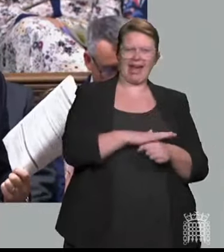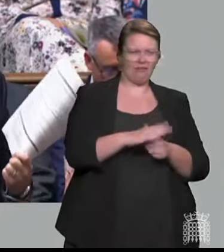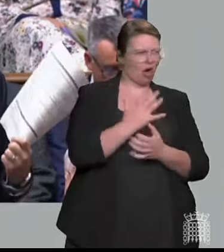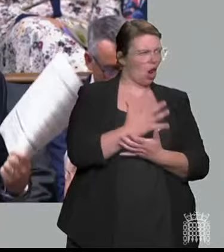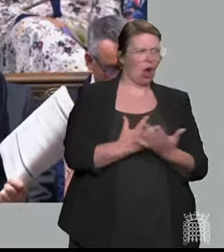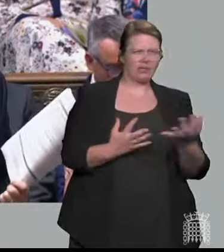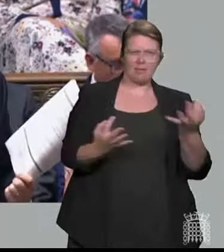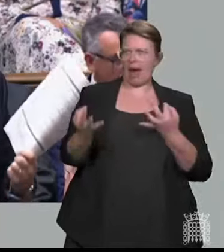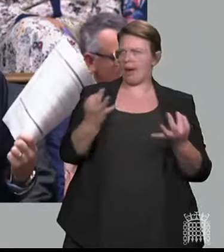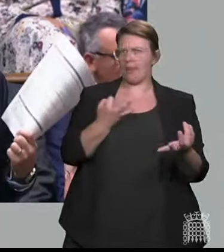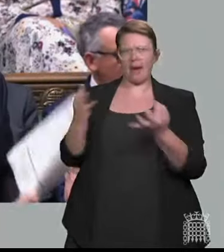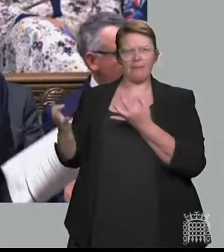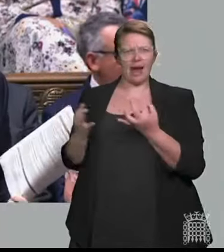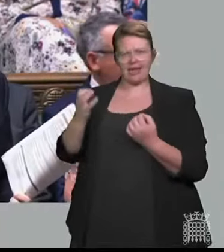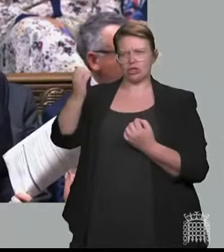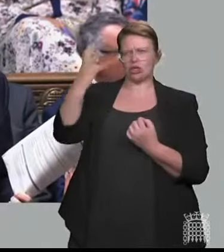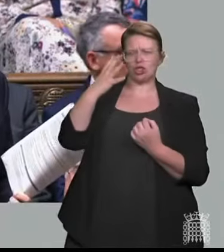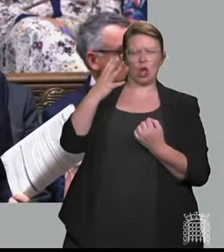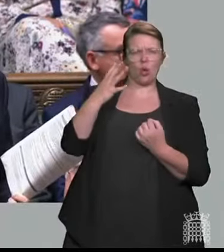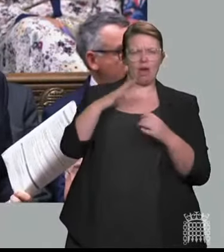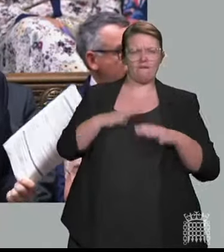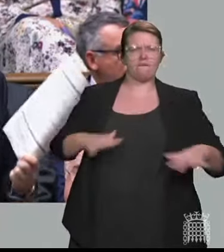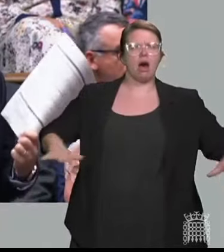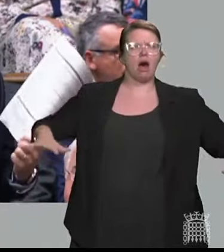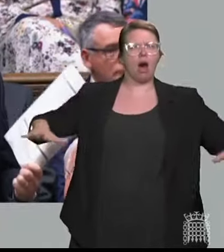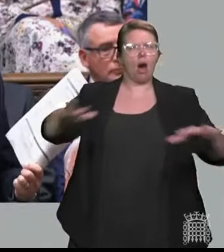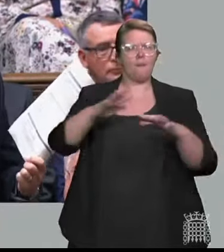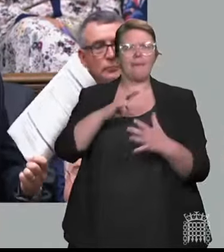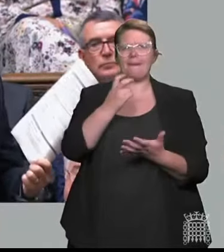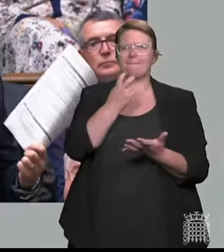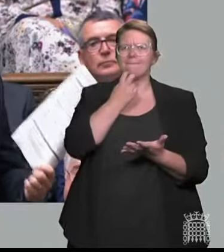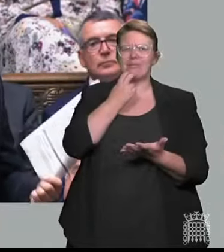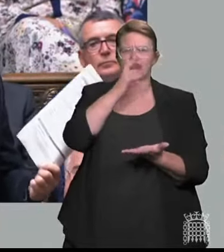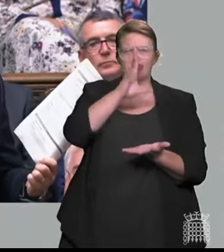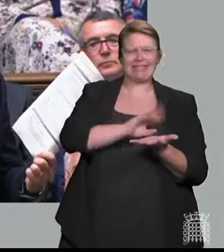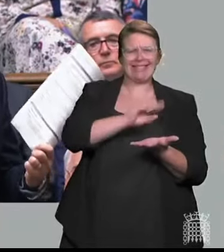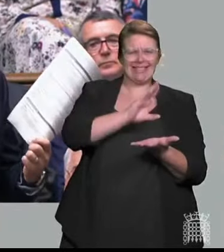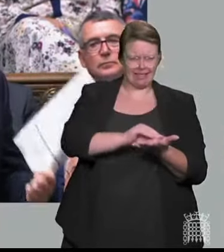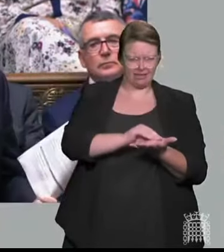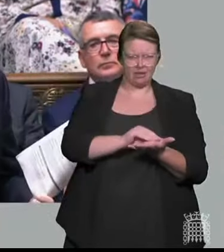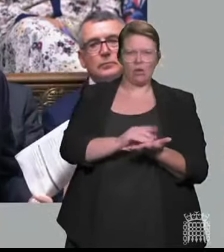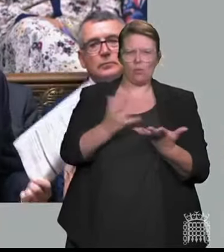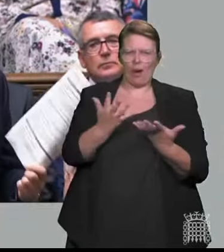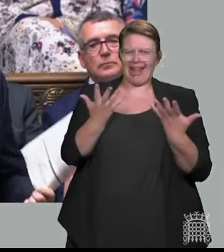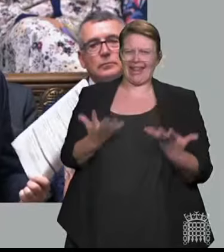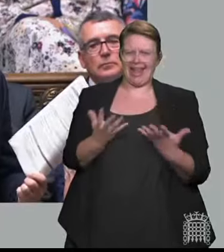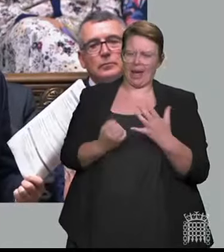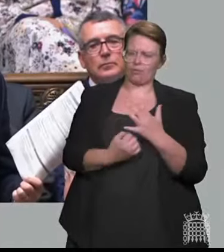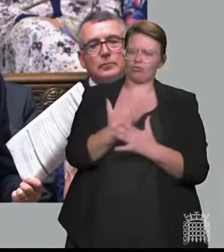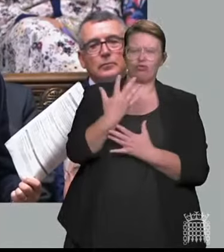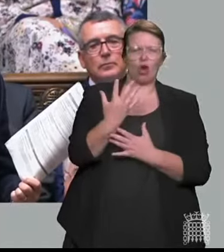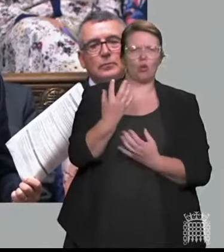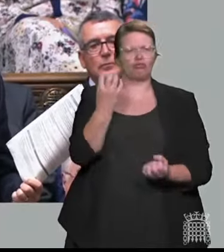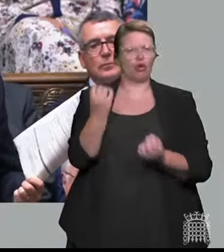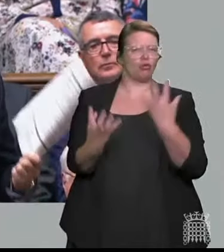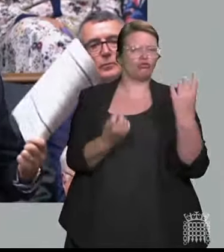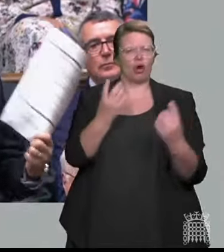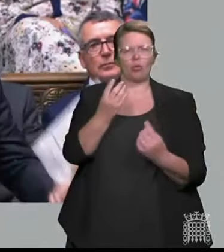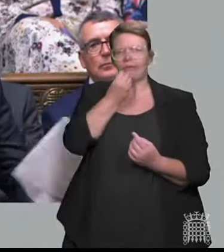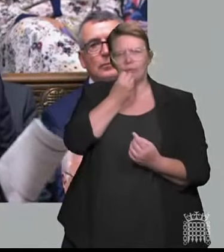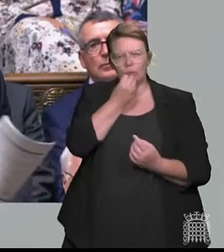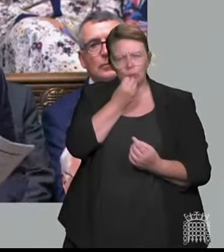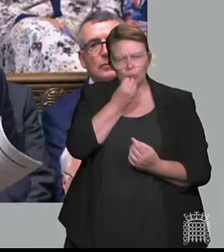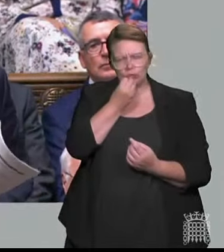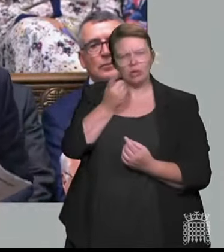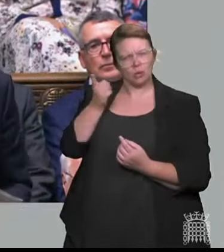applications for solar farms and battery storage plants on food-producing land. So can I ask my right honourable friend, when will